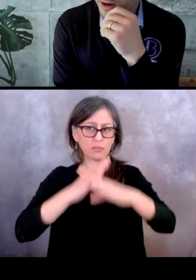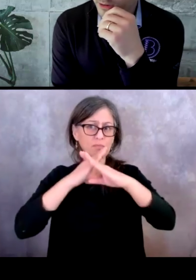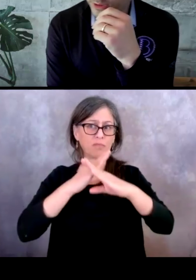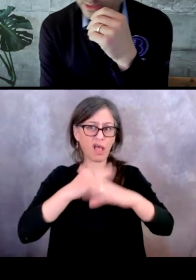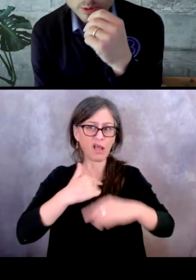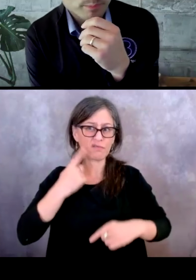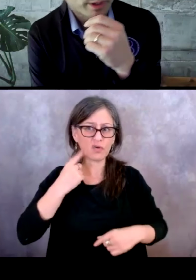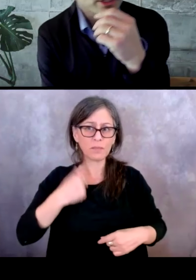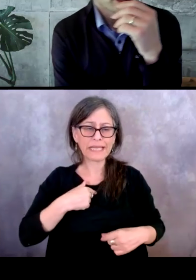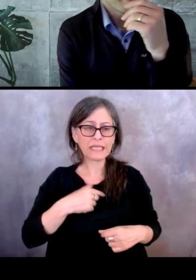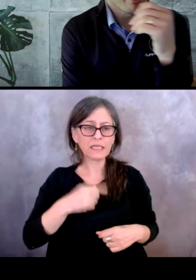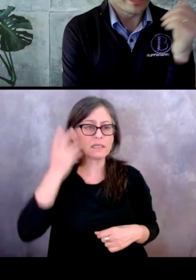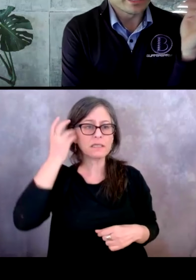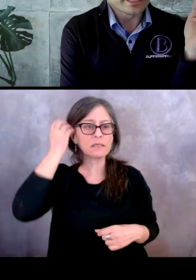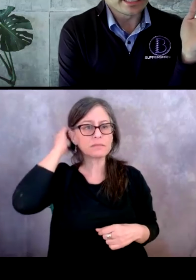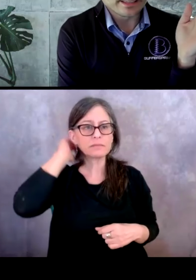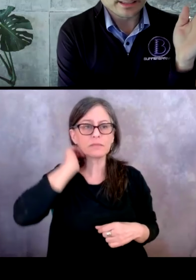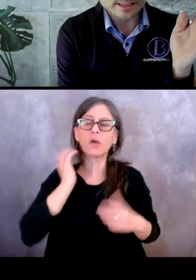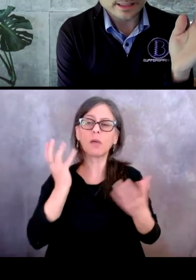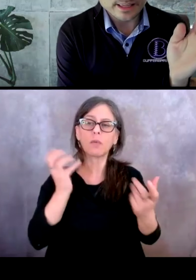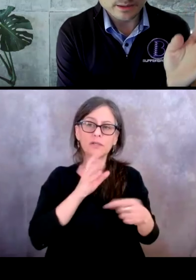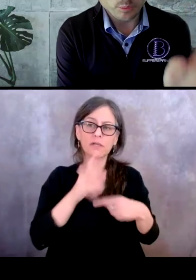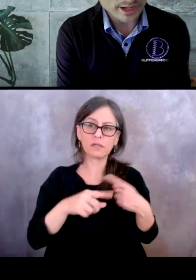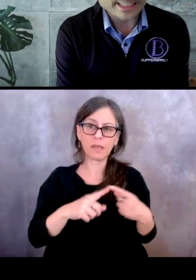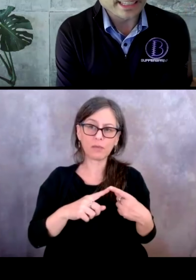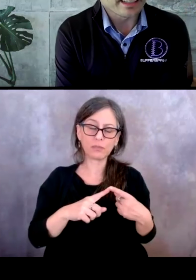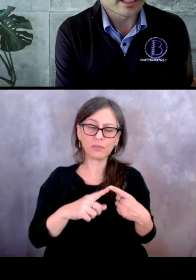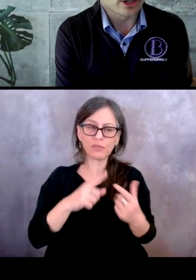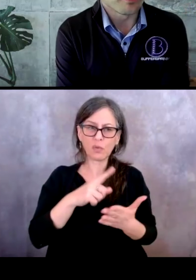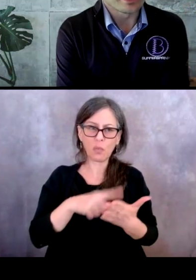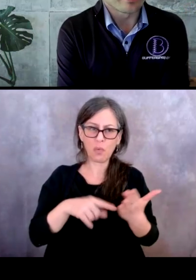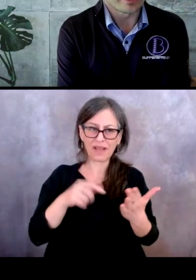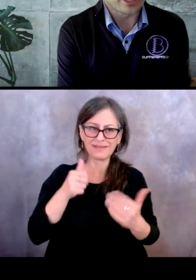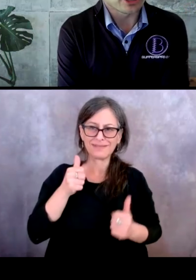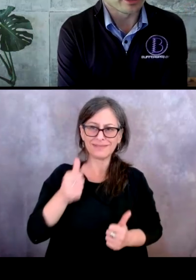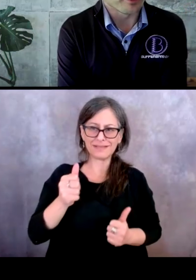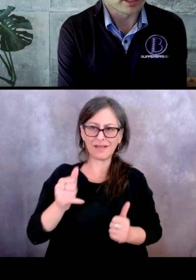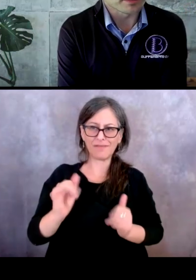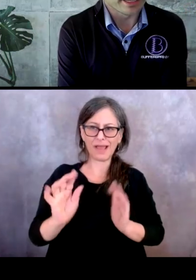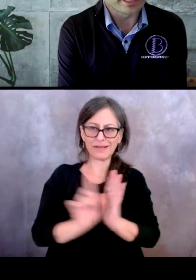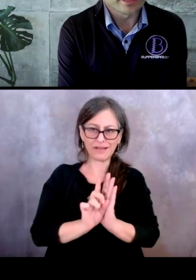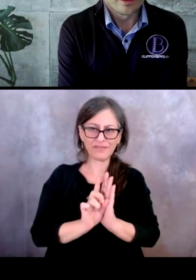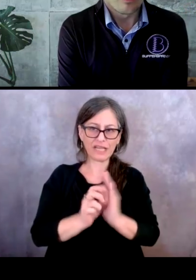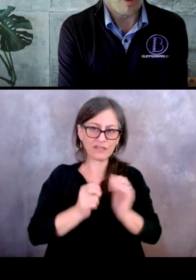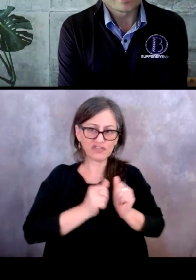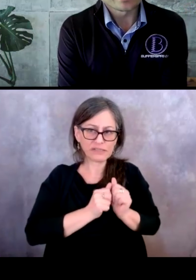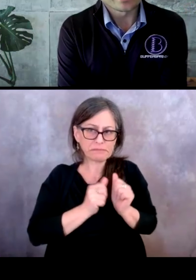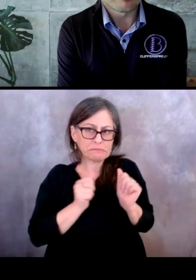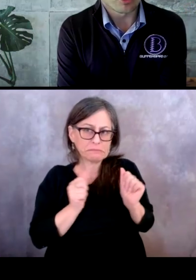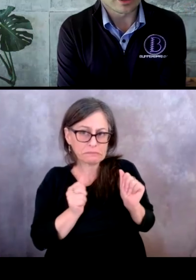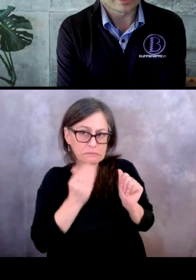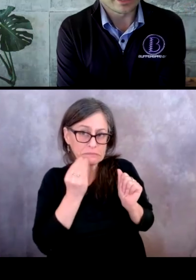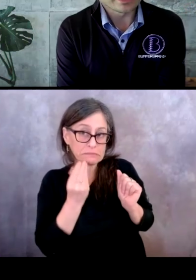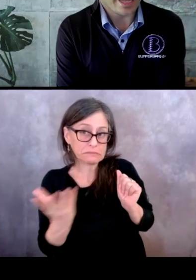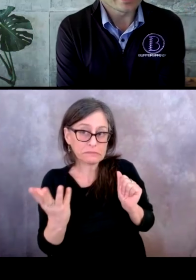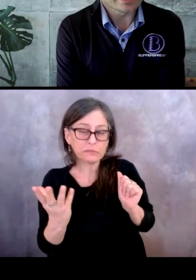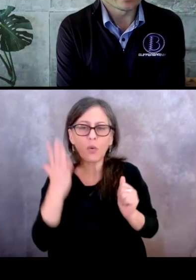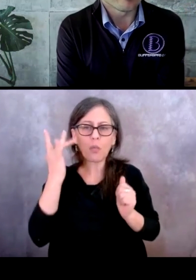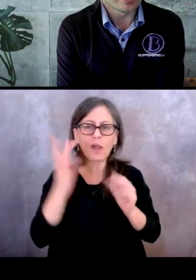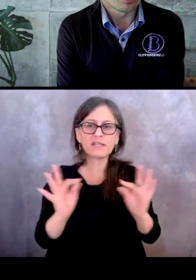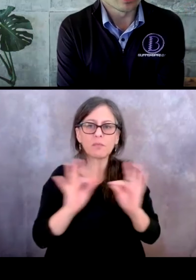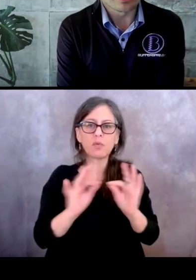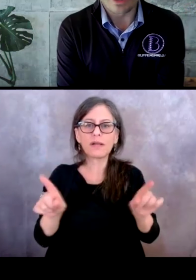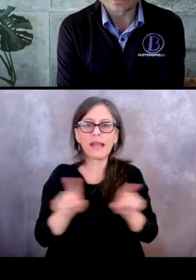So really what we want to talk about is, what is self-identification in the first place? Why is it important to us